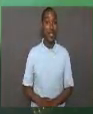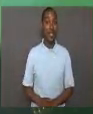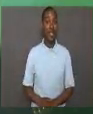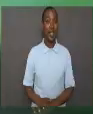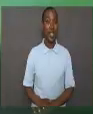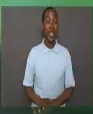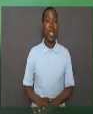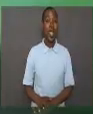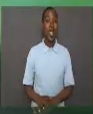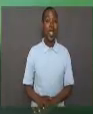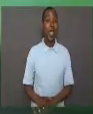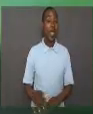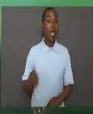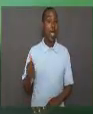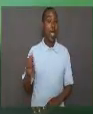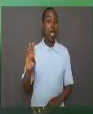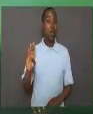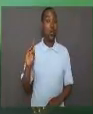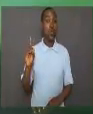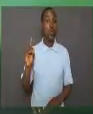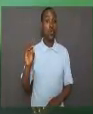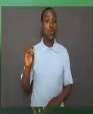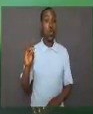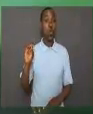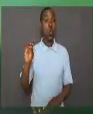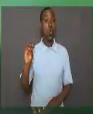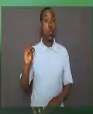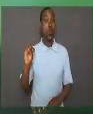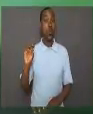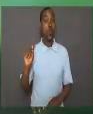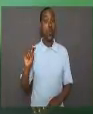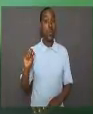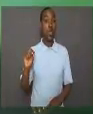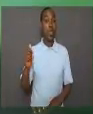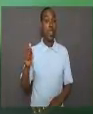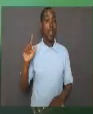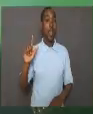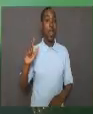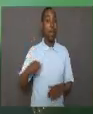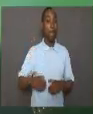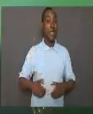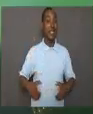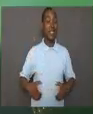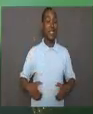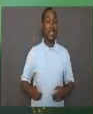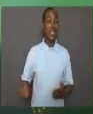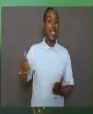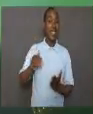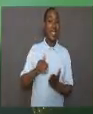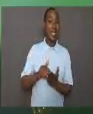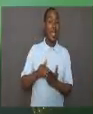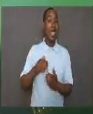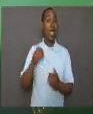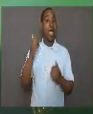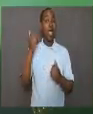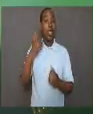Abdomen muscles can also be used deliberately to increase the amount of air